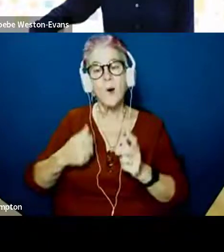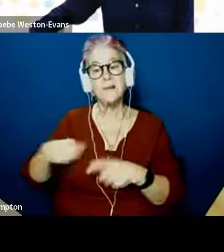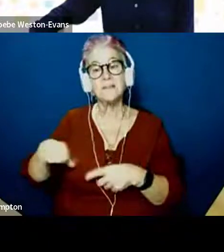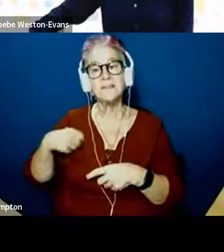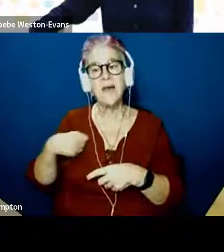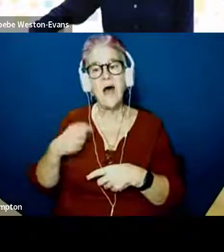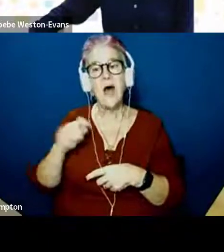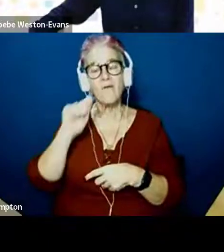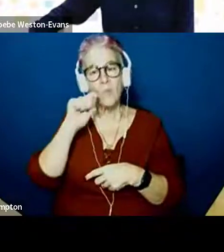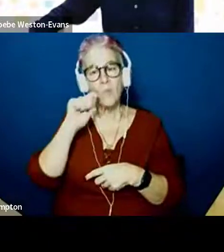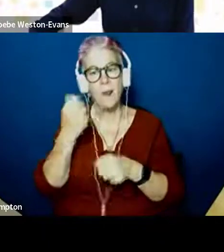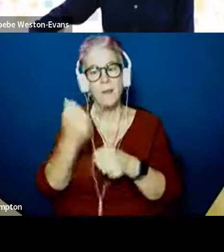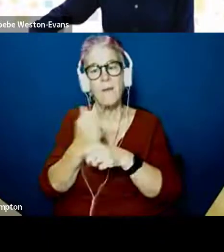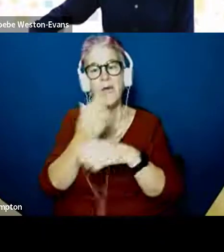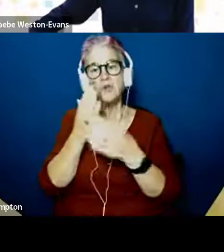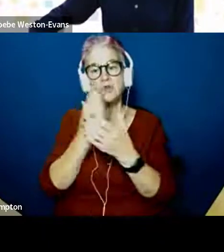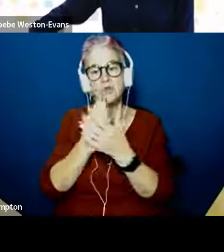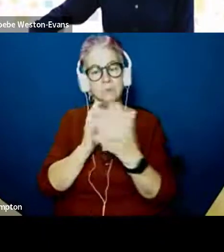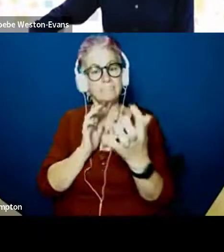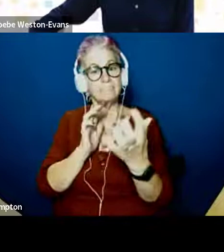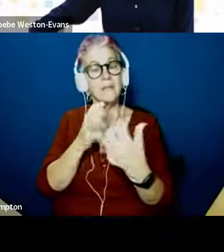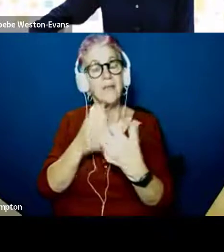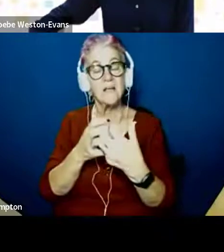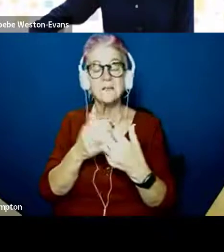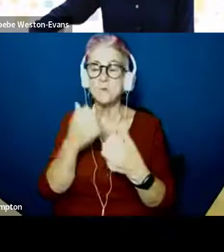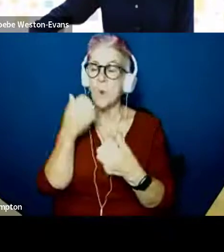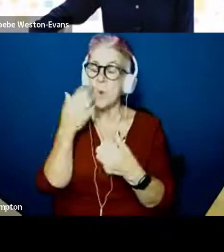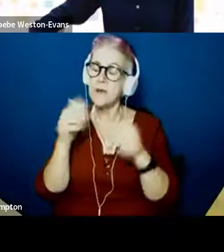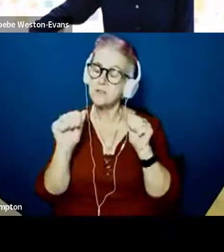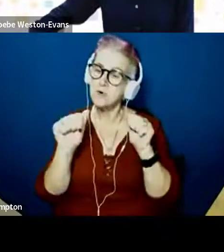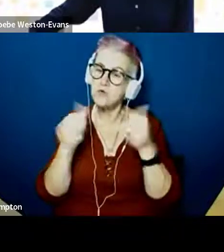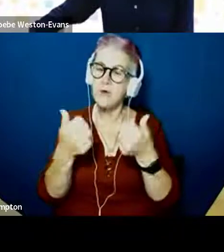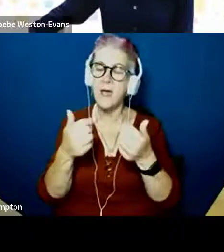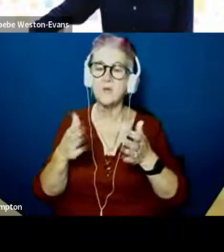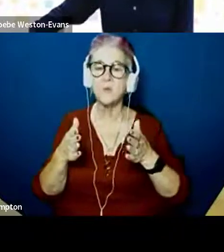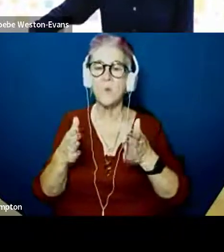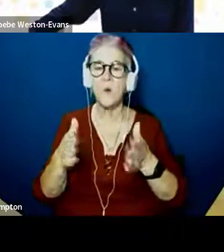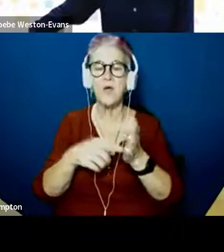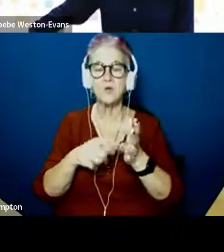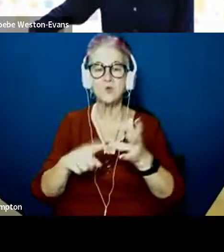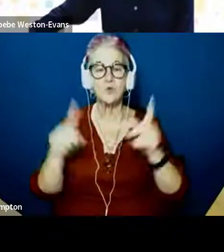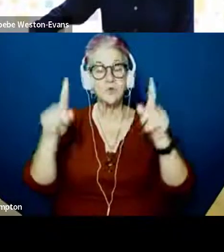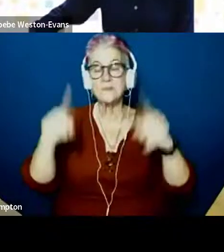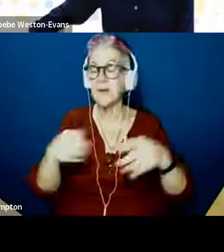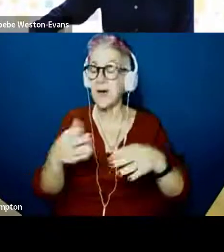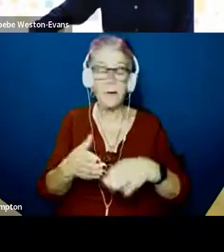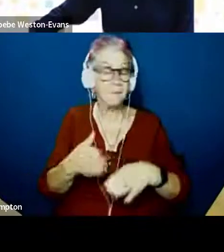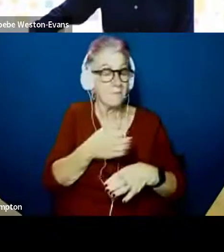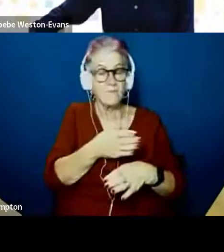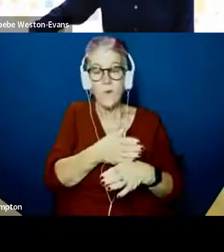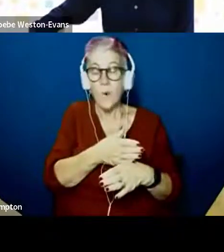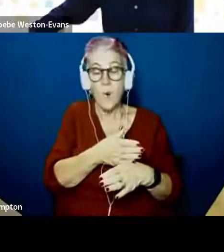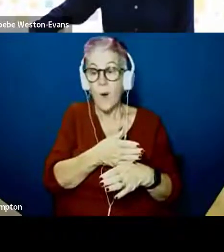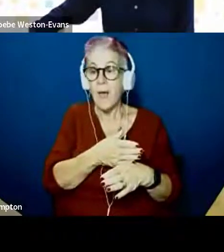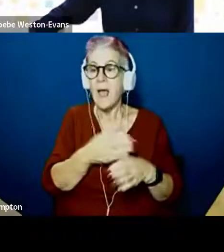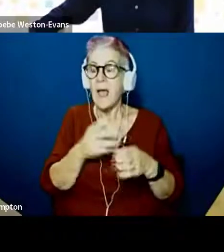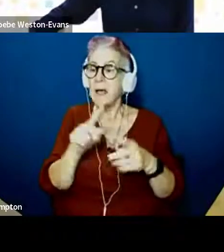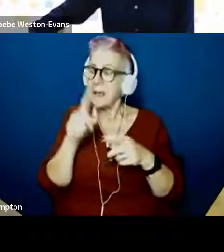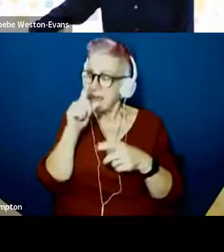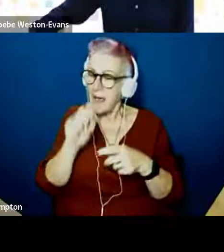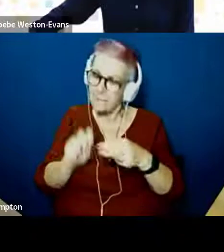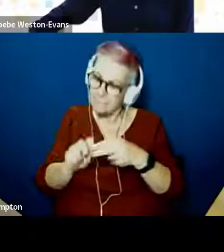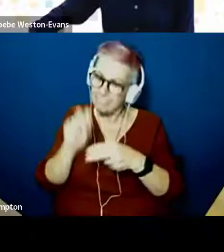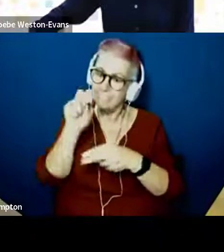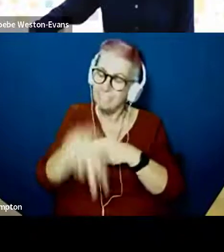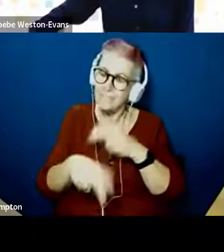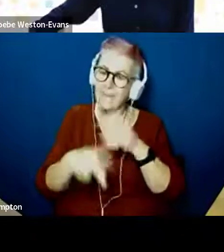workforce. And it is a brilliant way to start. It's even before leaping in. I mean, absolutely leap in and do